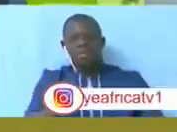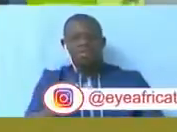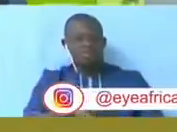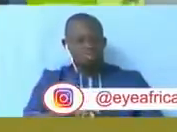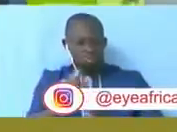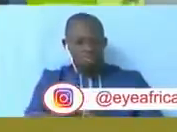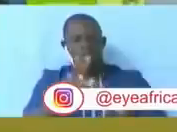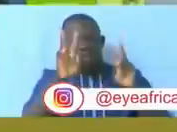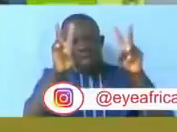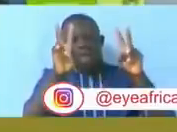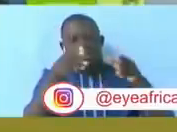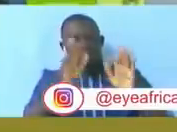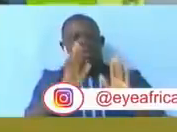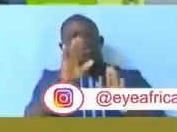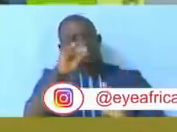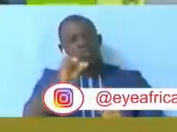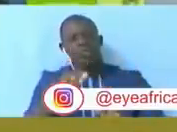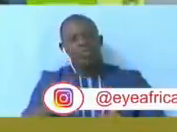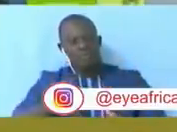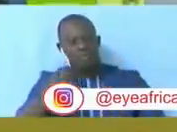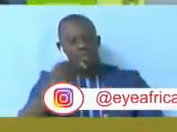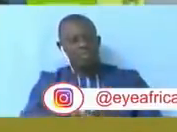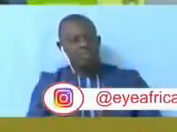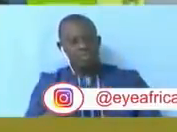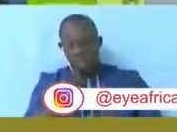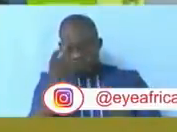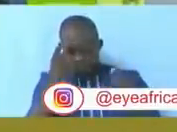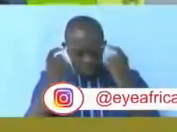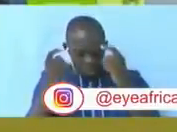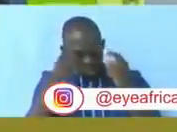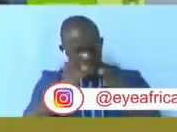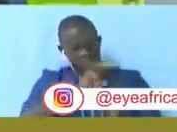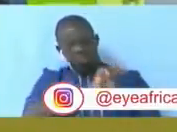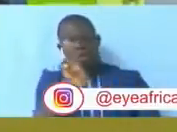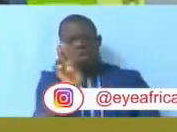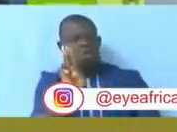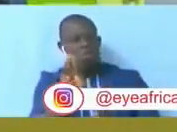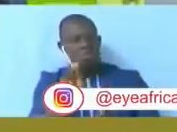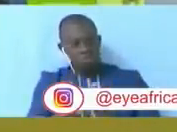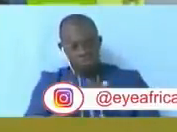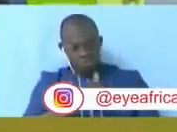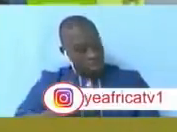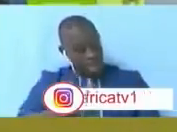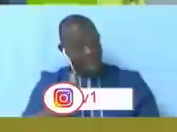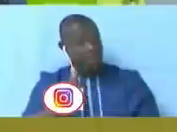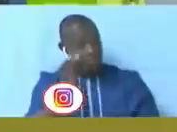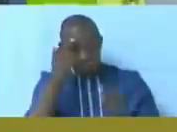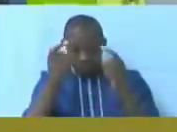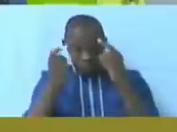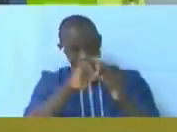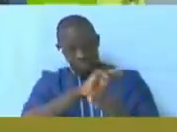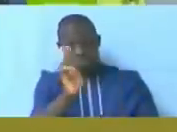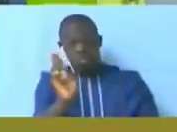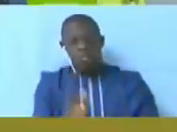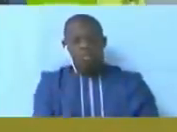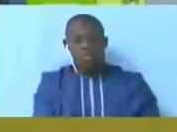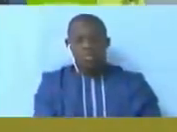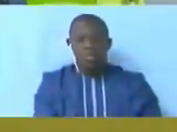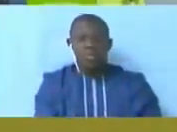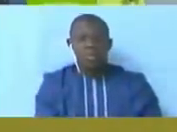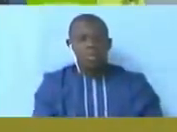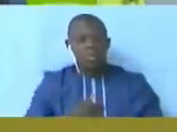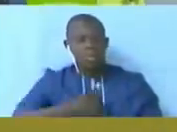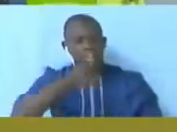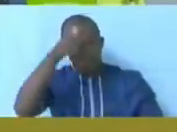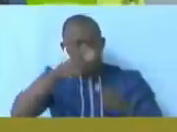a jawolati. But I wasn't bothered about it, quite frankly. Ayole fa konde ma jawolati bari wo mante deung mambonno to fang. I remember when